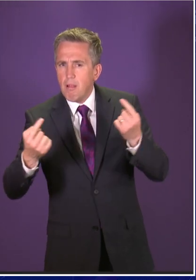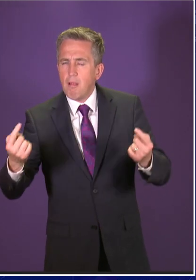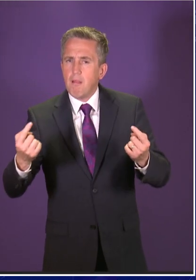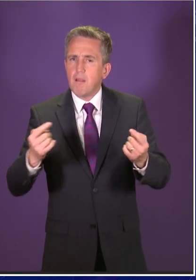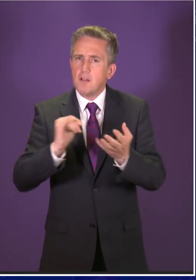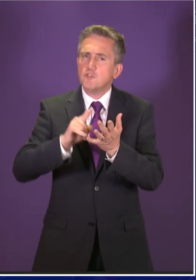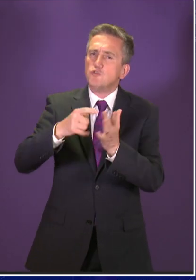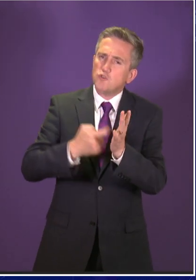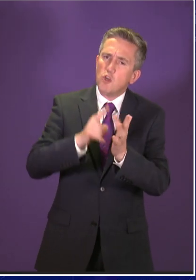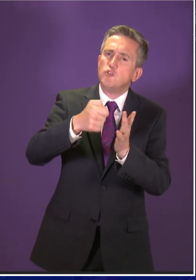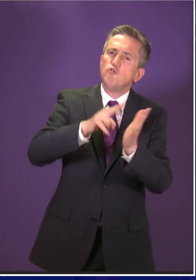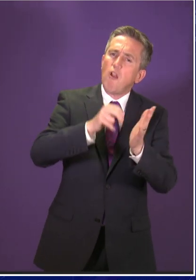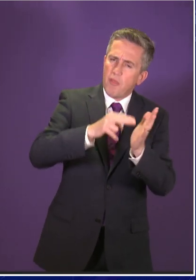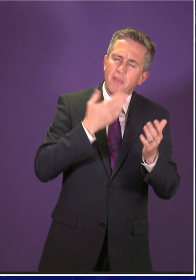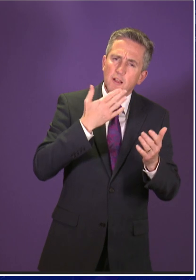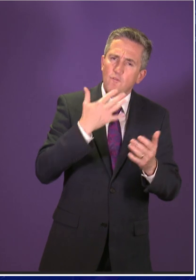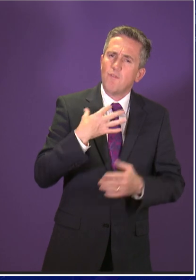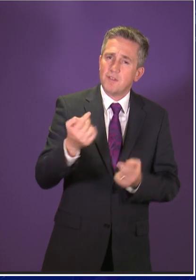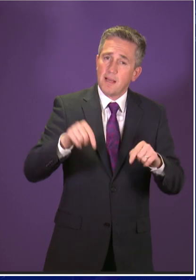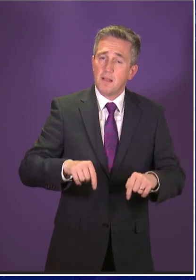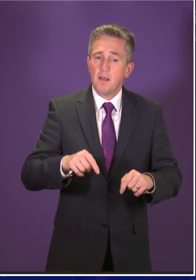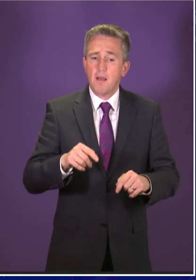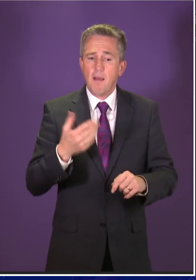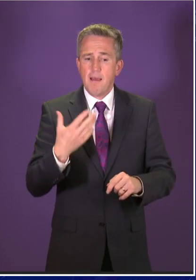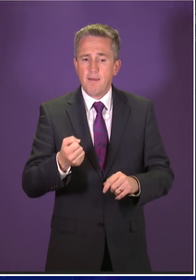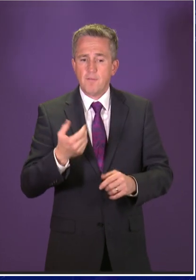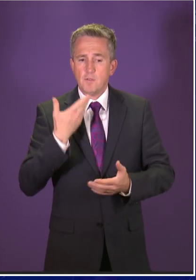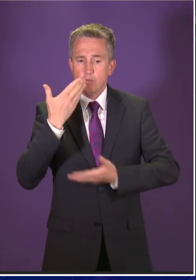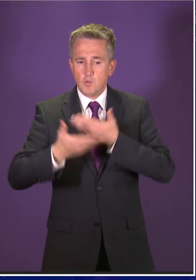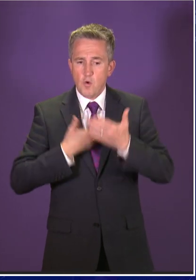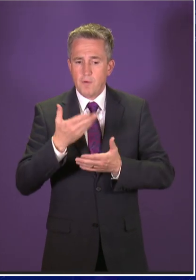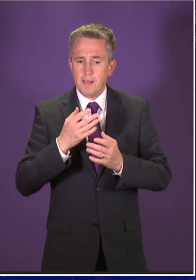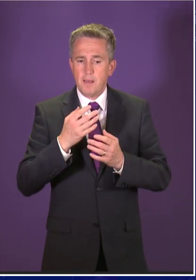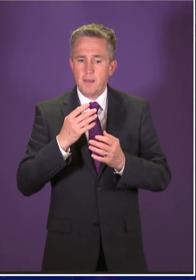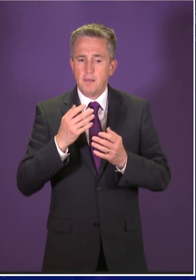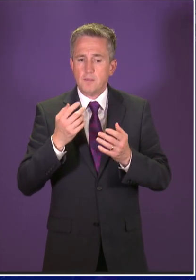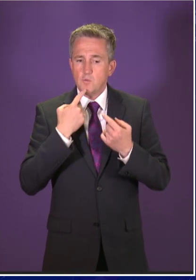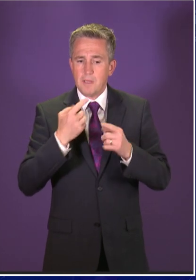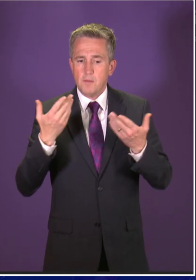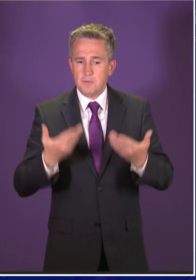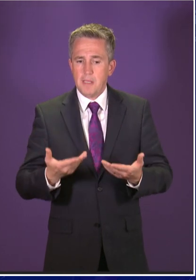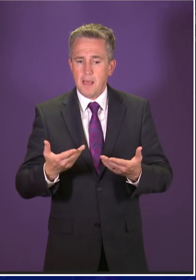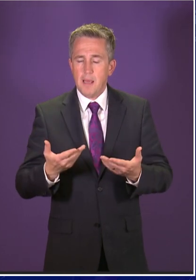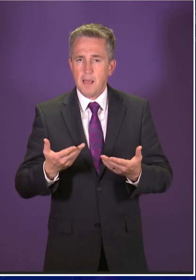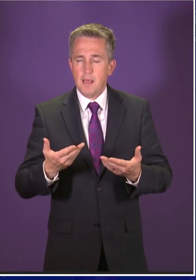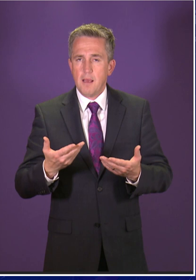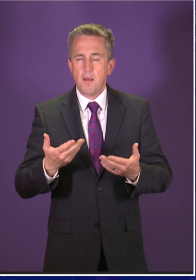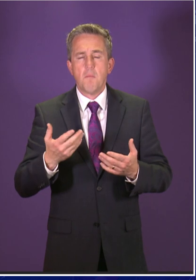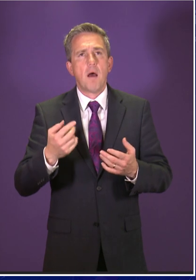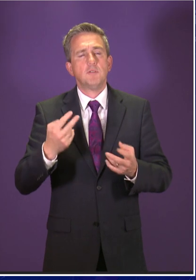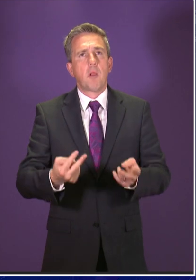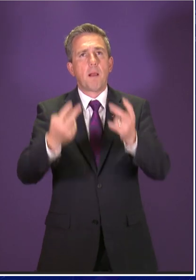your hospitality. There's many places I could begin the story that I want to tell today, but I thought I would start on another